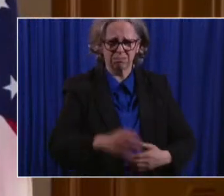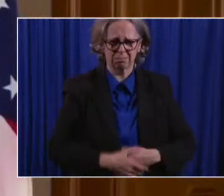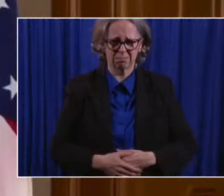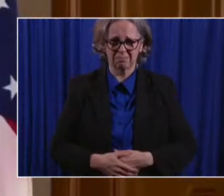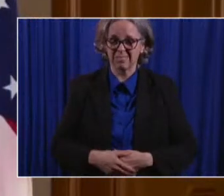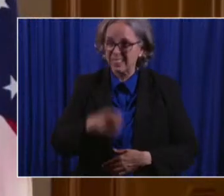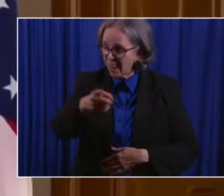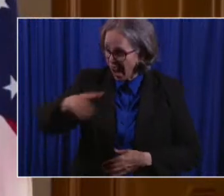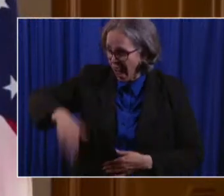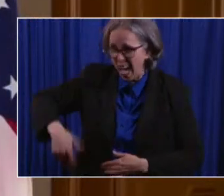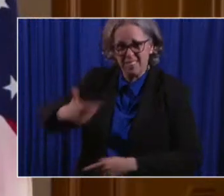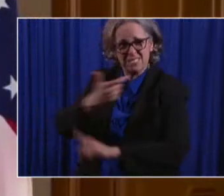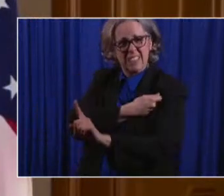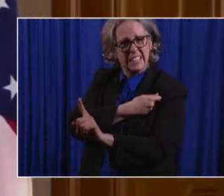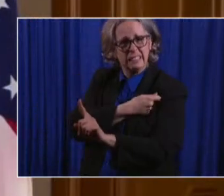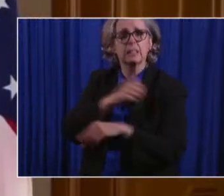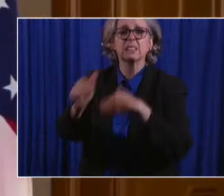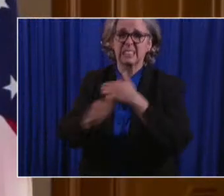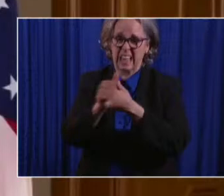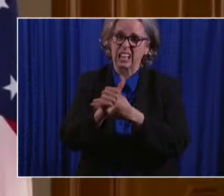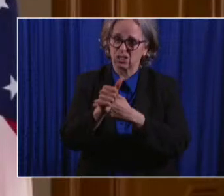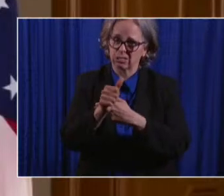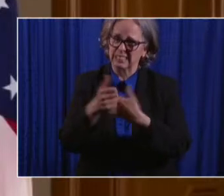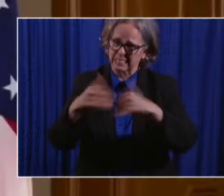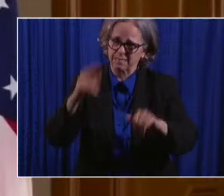still very, very much here.